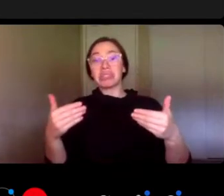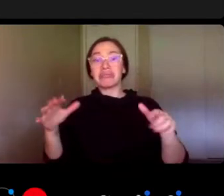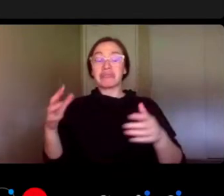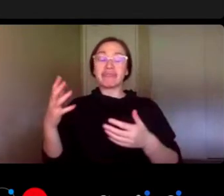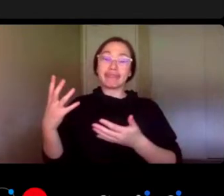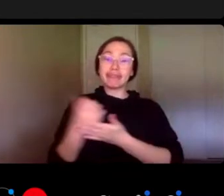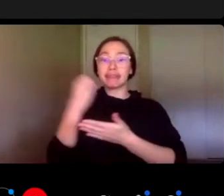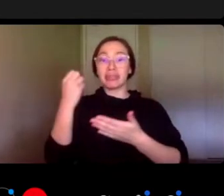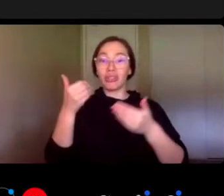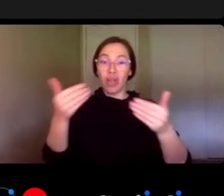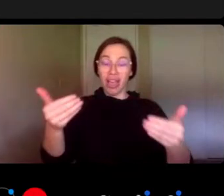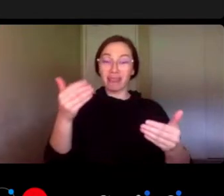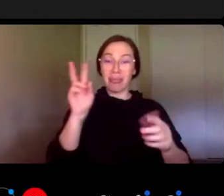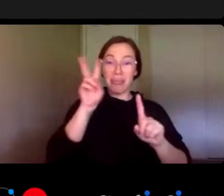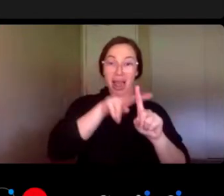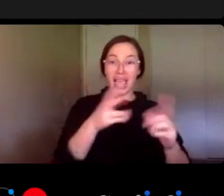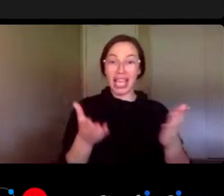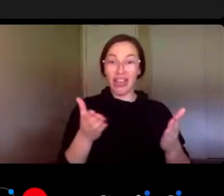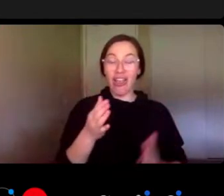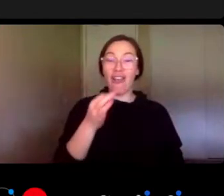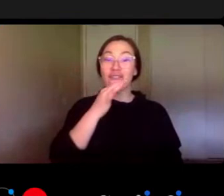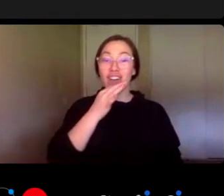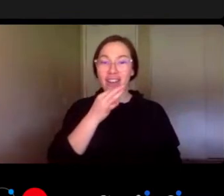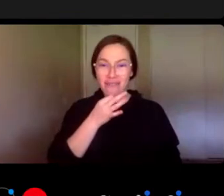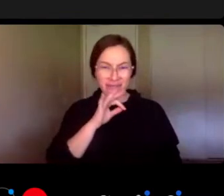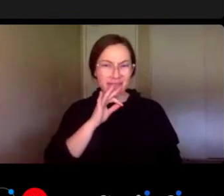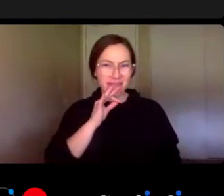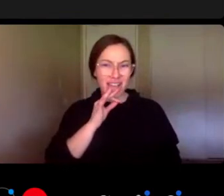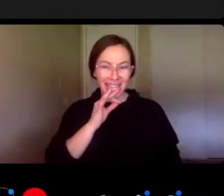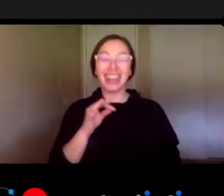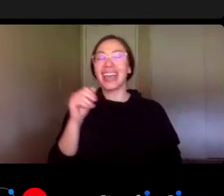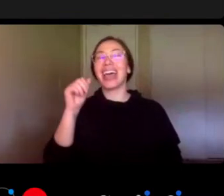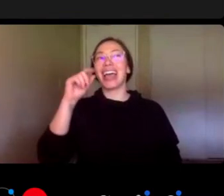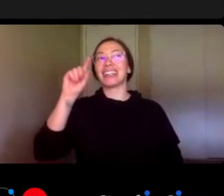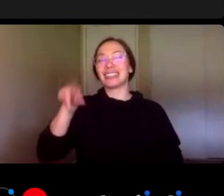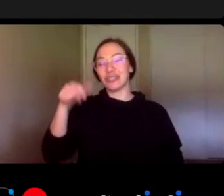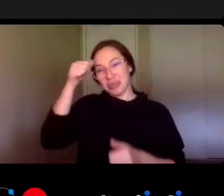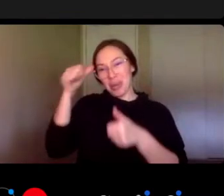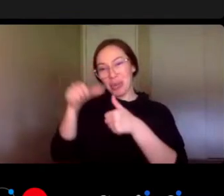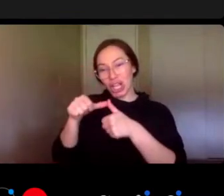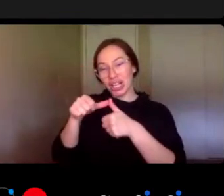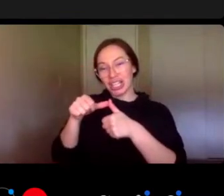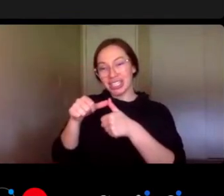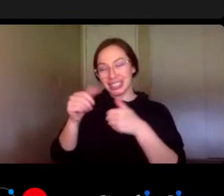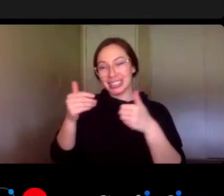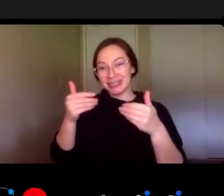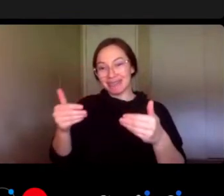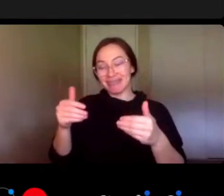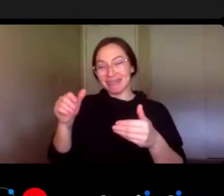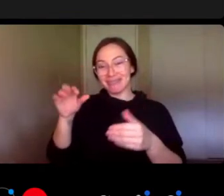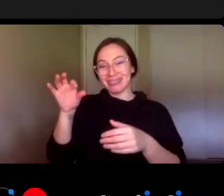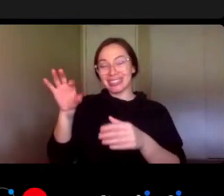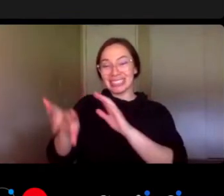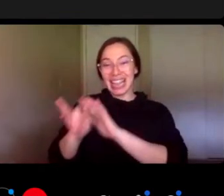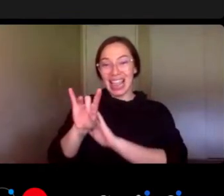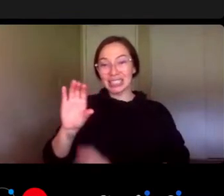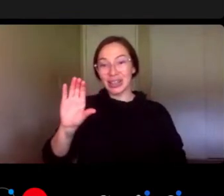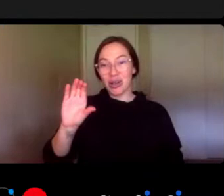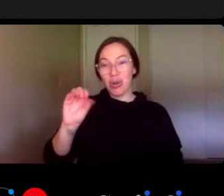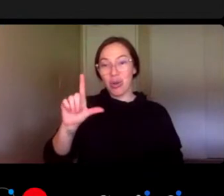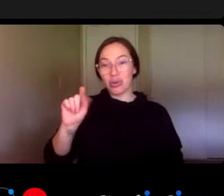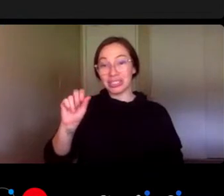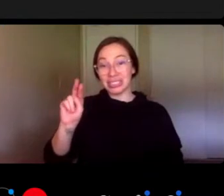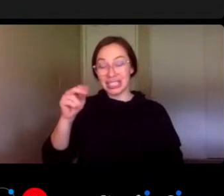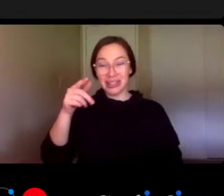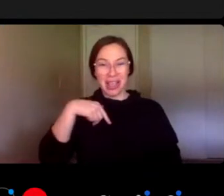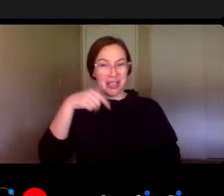in Fontana, and just remember selecting Colton. I already had met, you mentioned